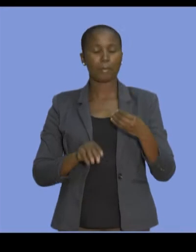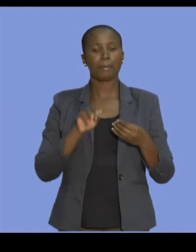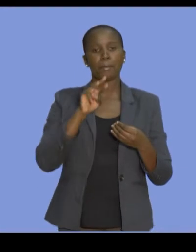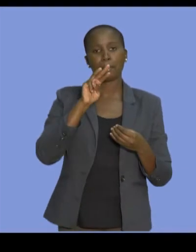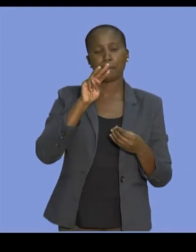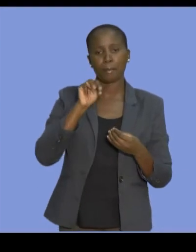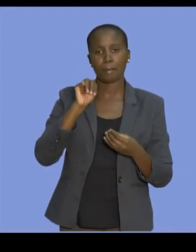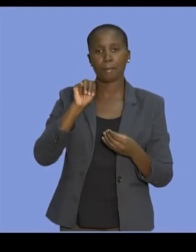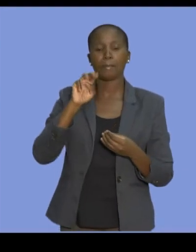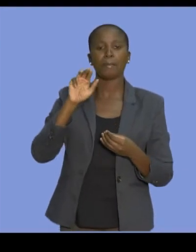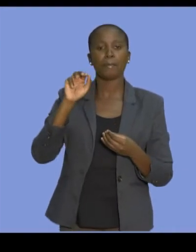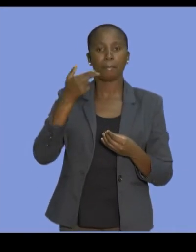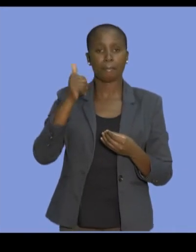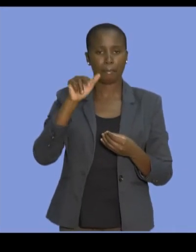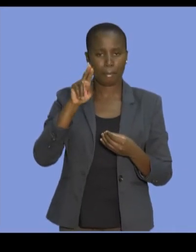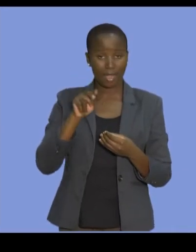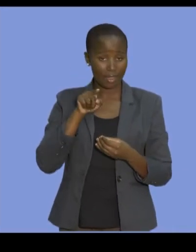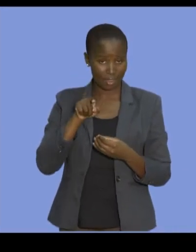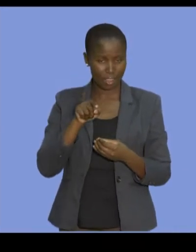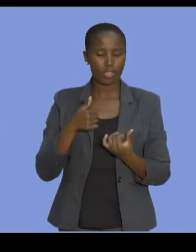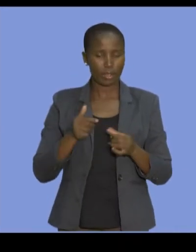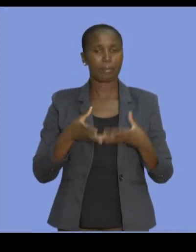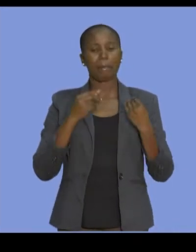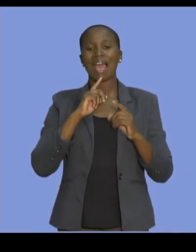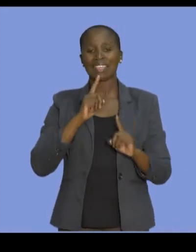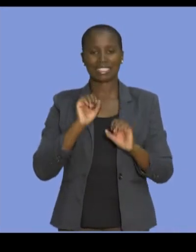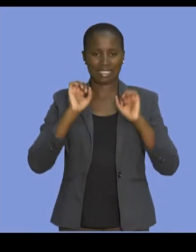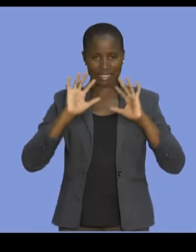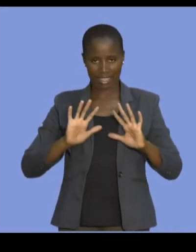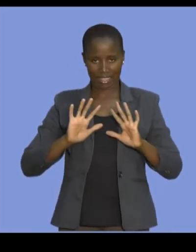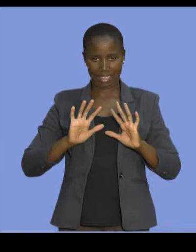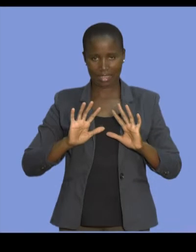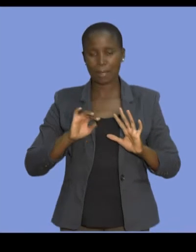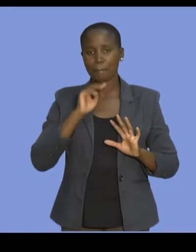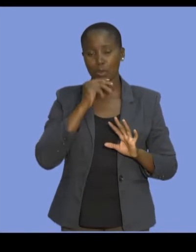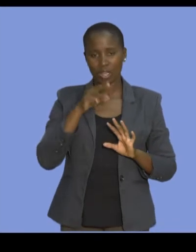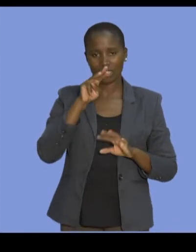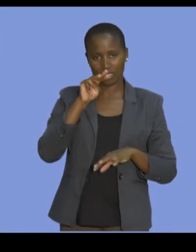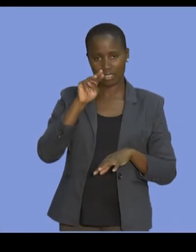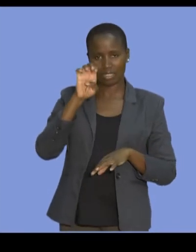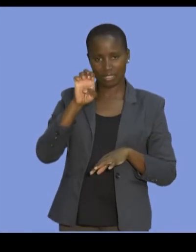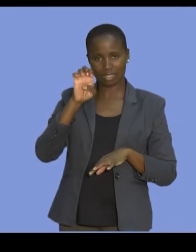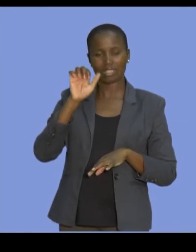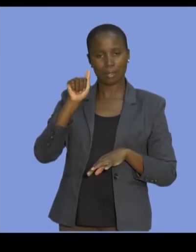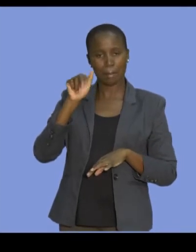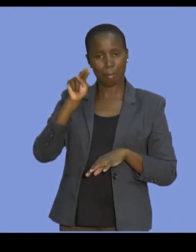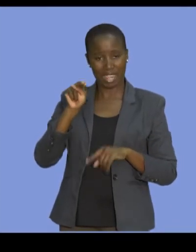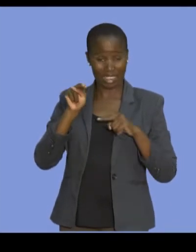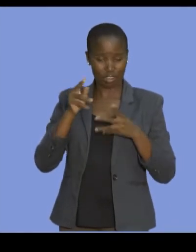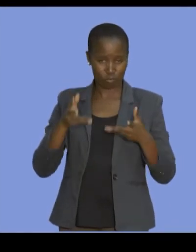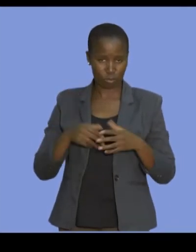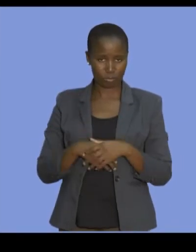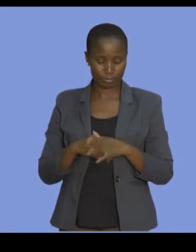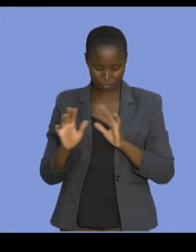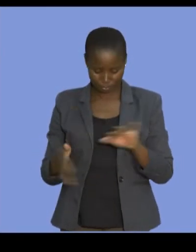2, we get 10. That's the midpoint. Then we go 20